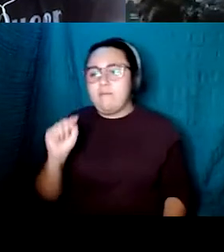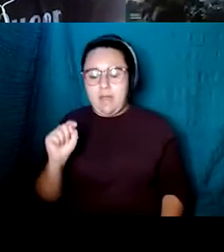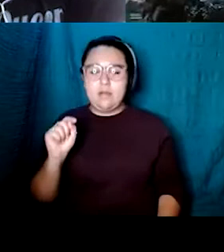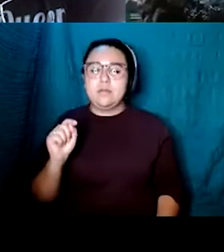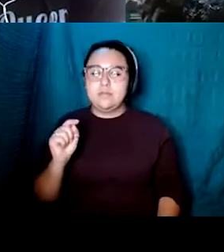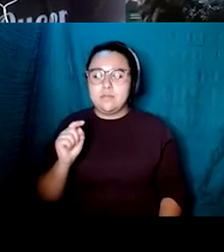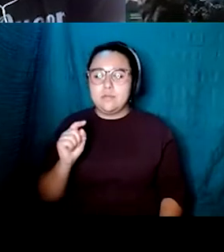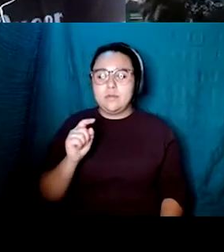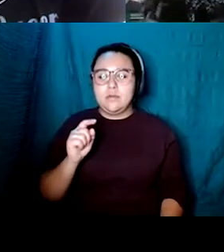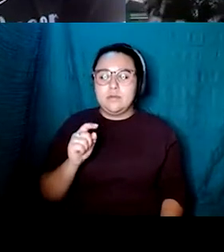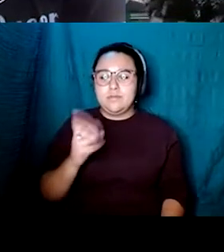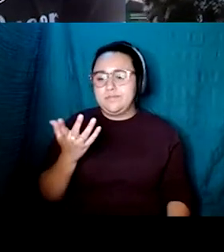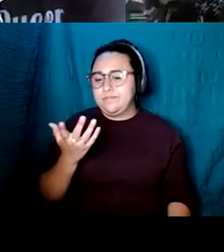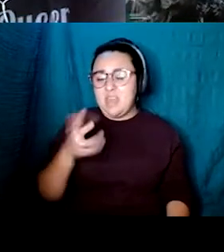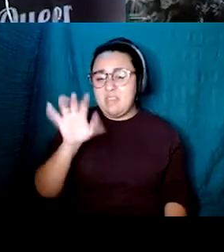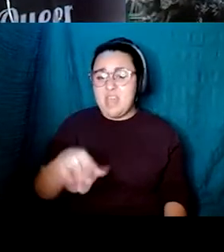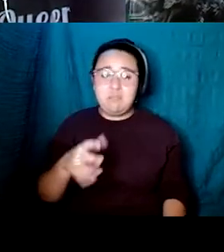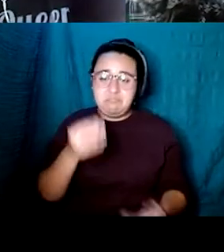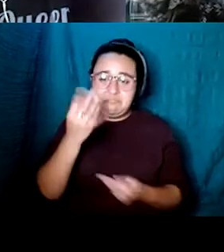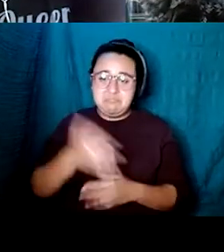this project, this thing. So,